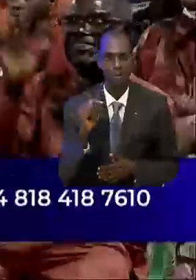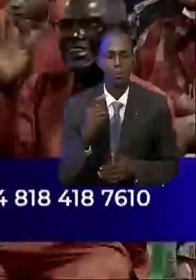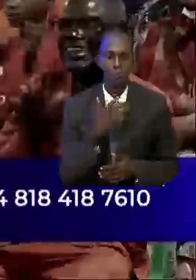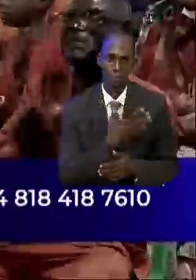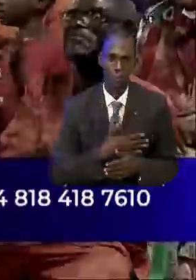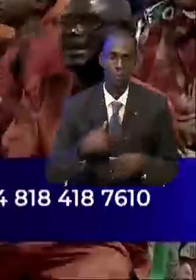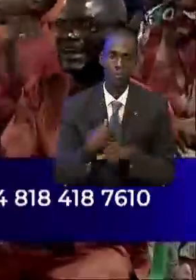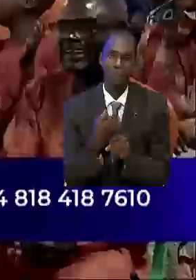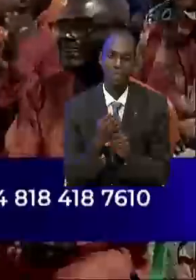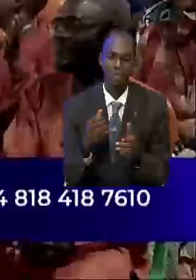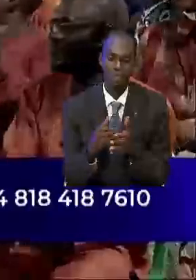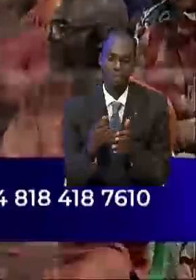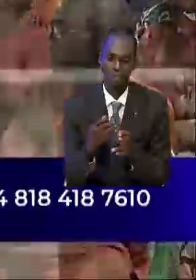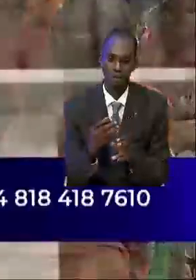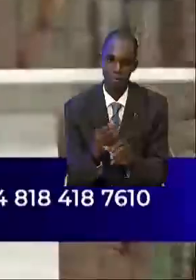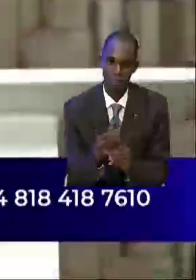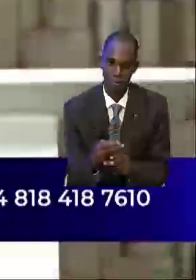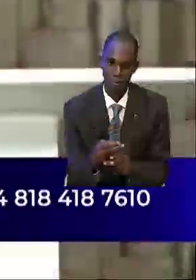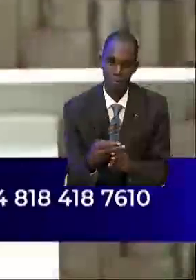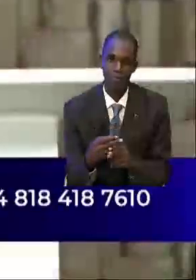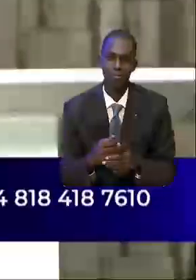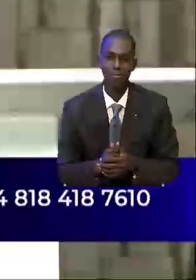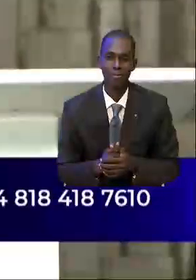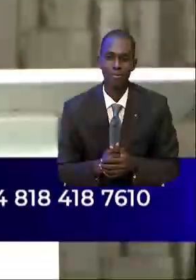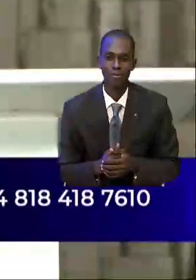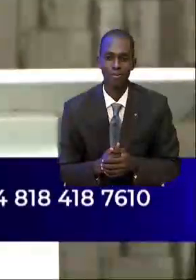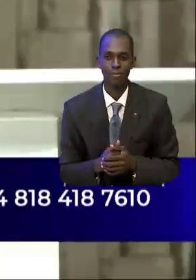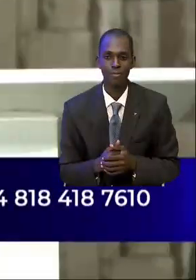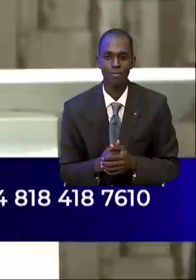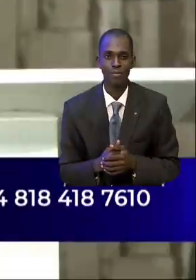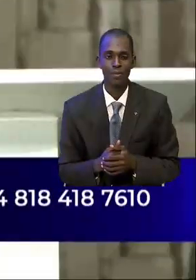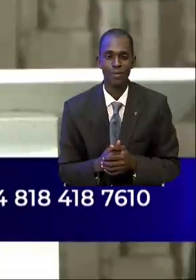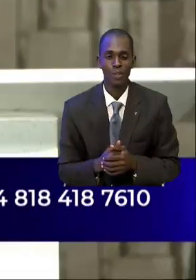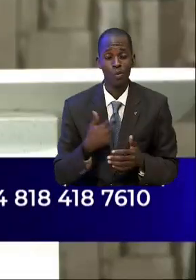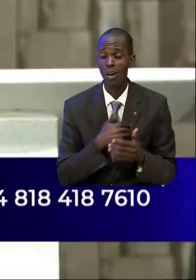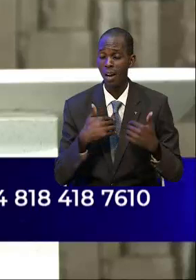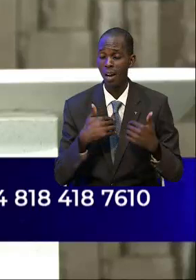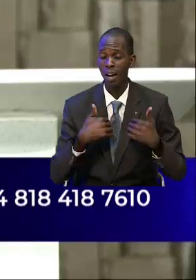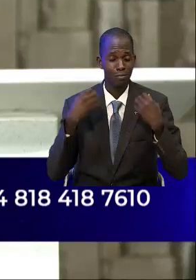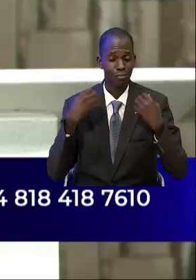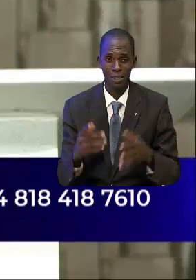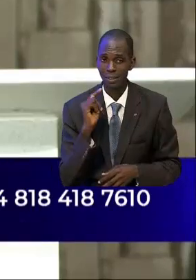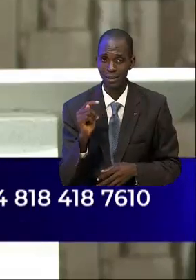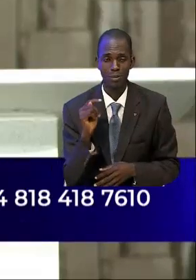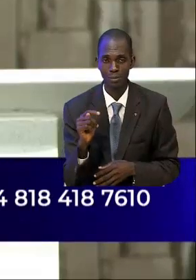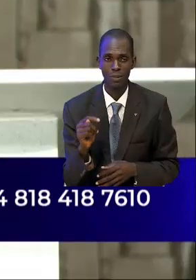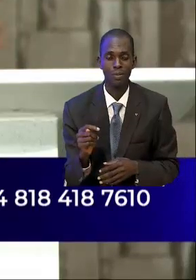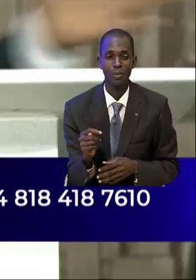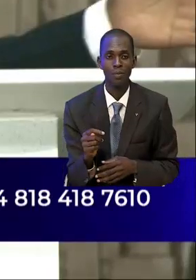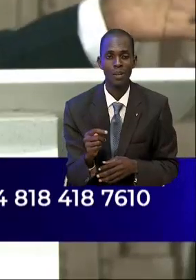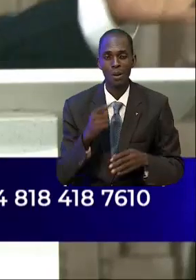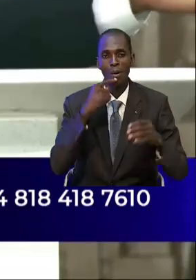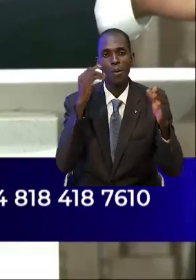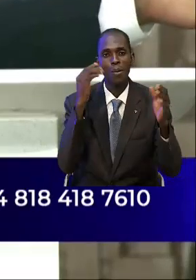Amen. The next testimony, please make it brief and go straight to the testimony so that we